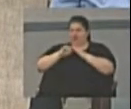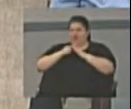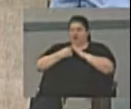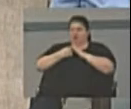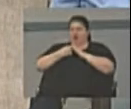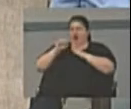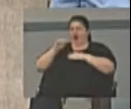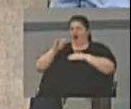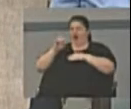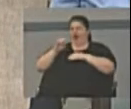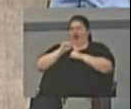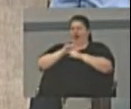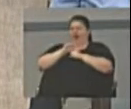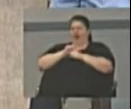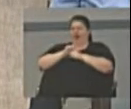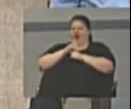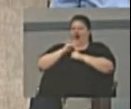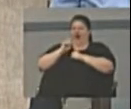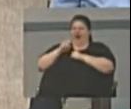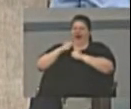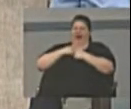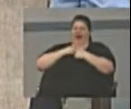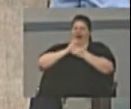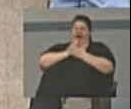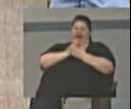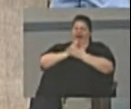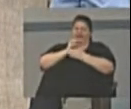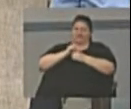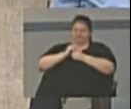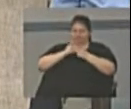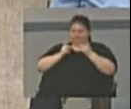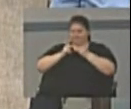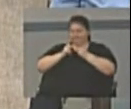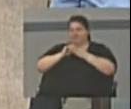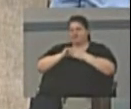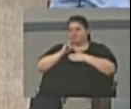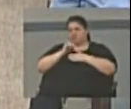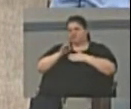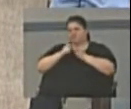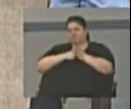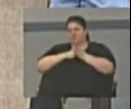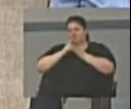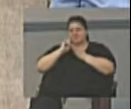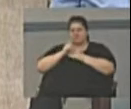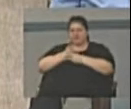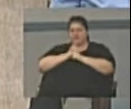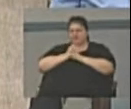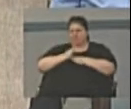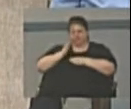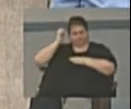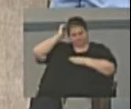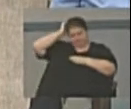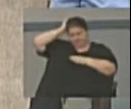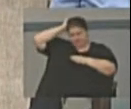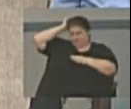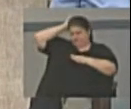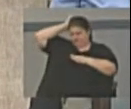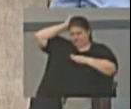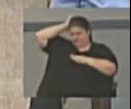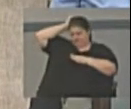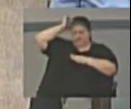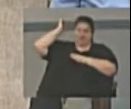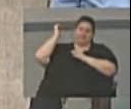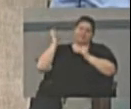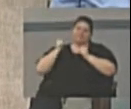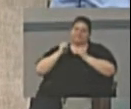need to have our financing in place, and that's one of the requirements of our lenders. So it is very important to